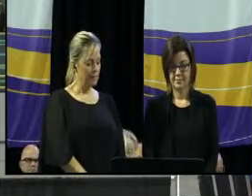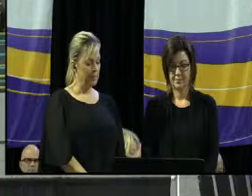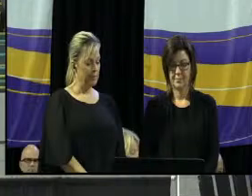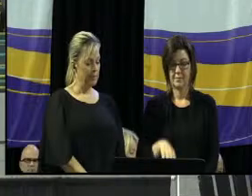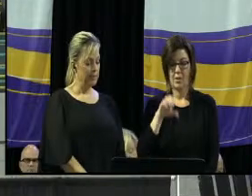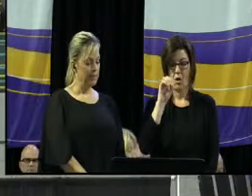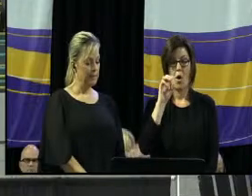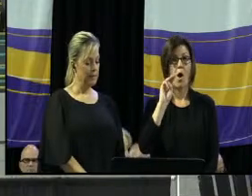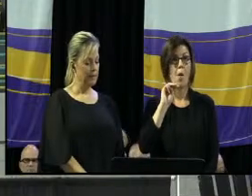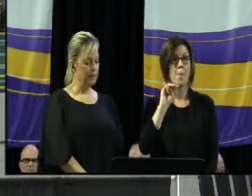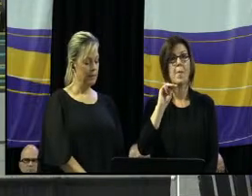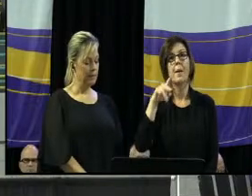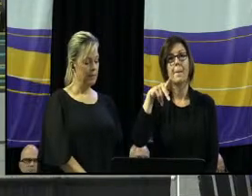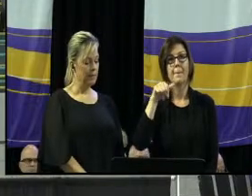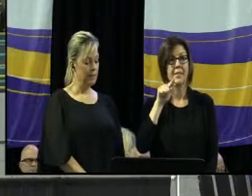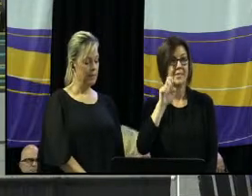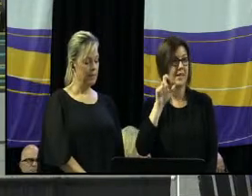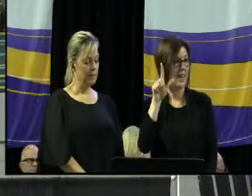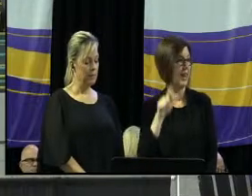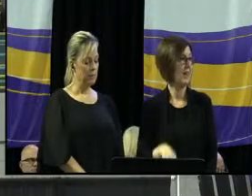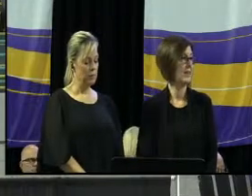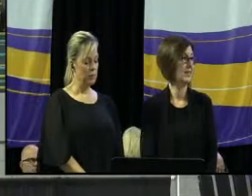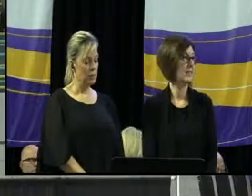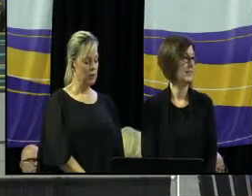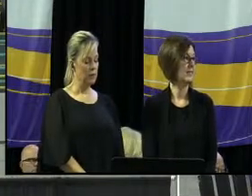Om Pratmesh Patel.